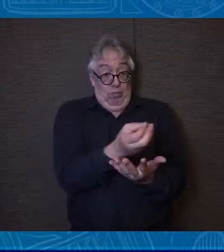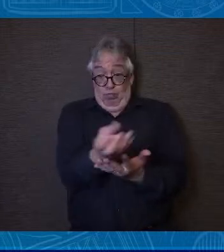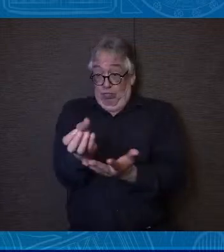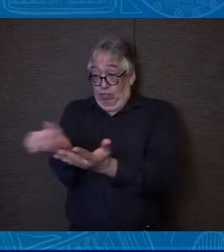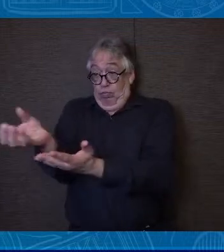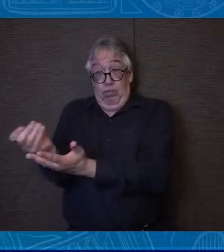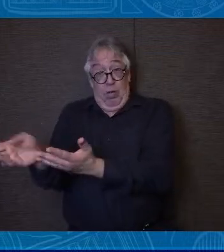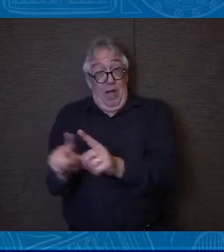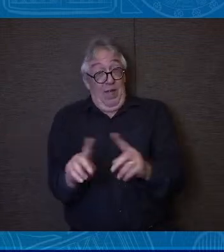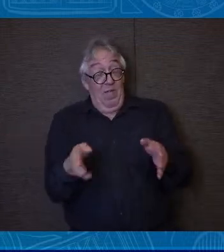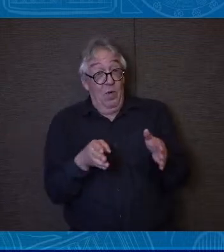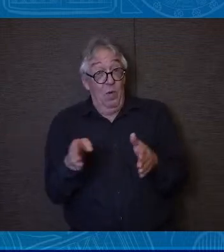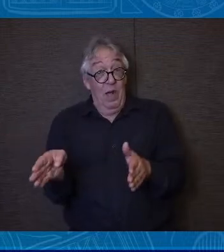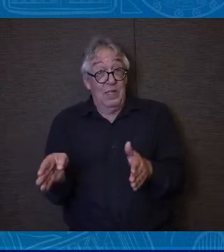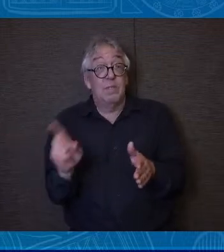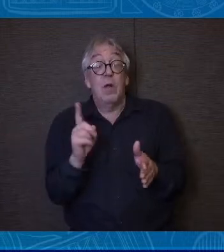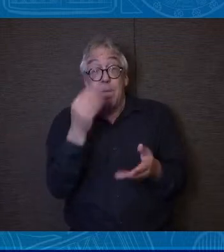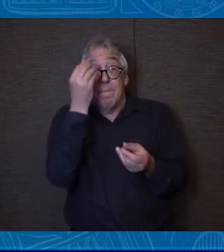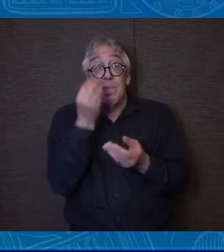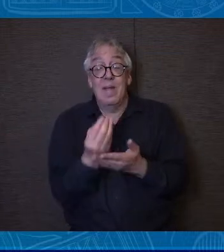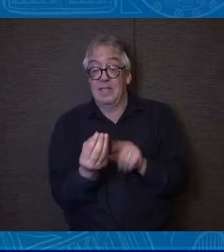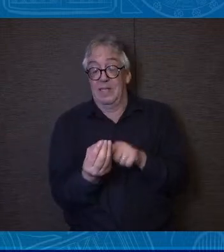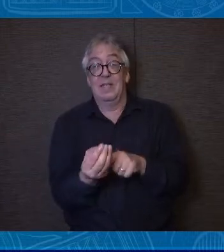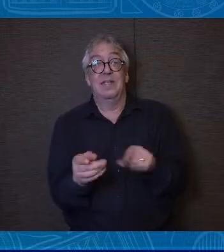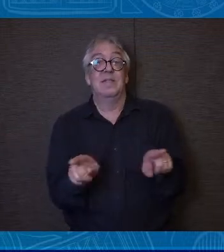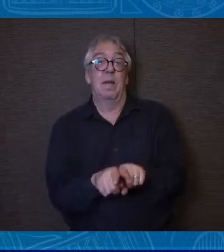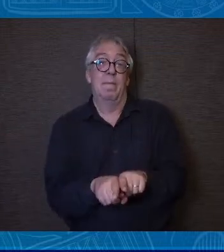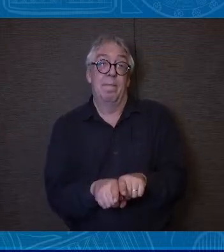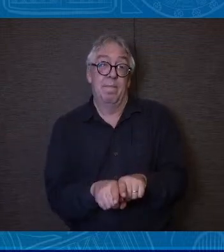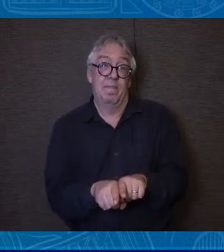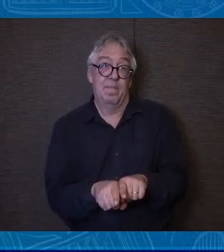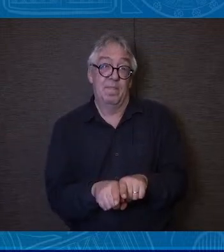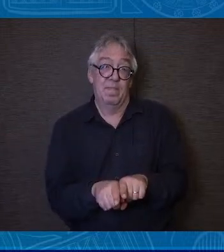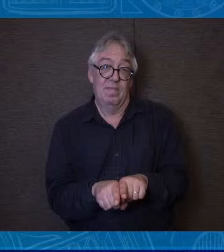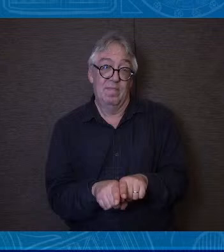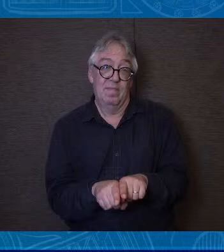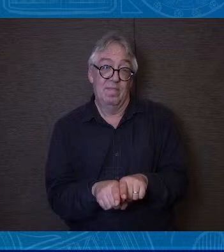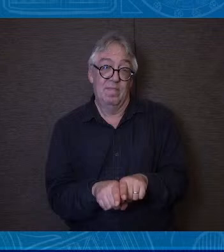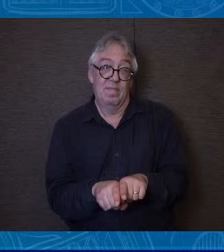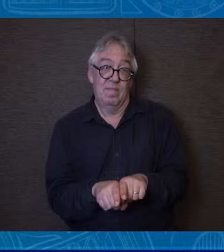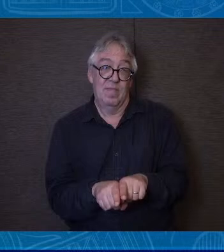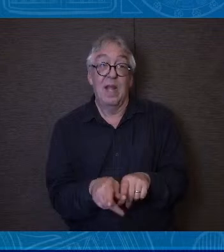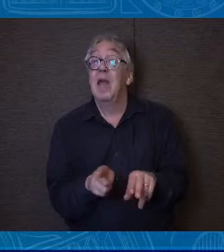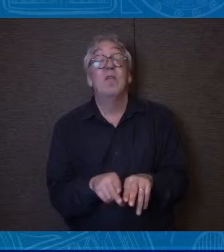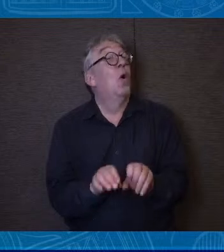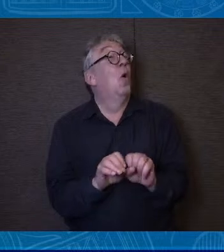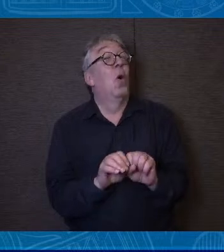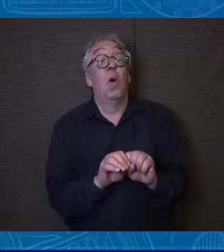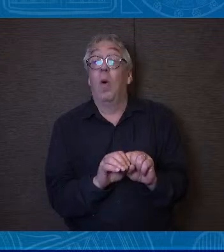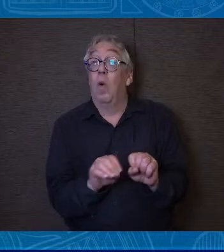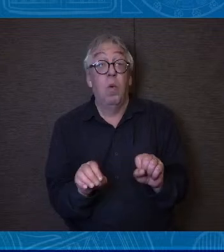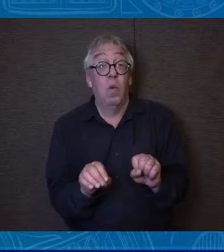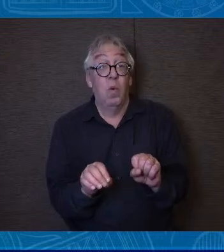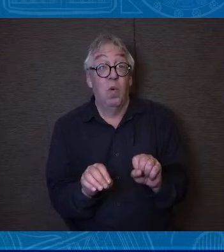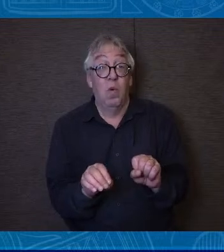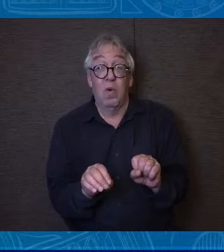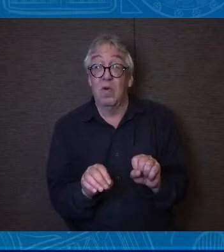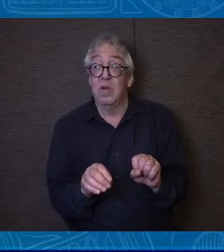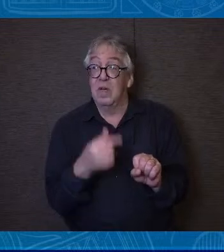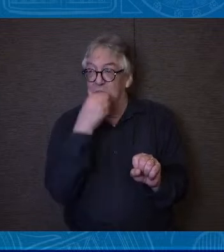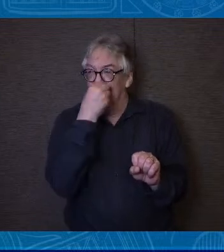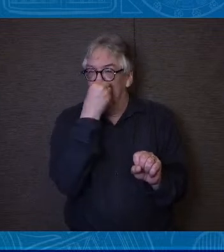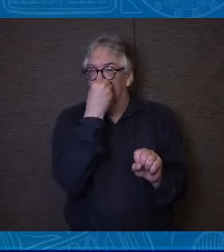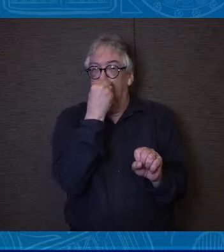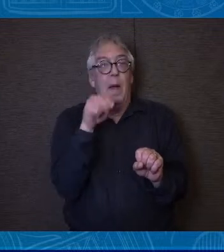We cannot trust in the Philippines, we call them marites. Natatawa sila because they know what marites means. Marites